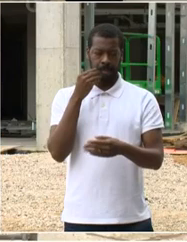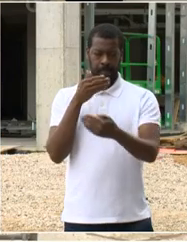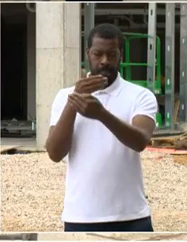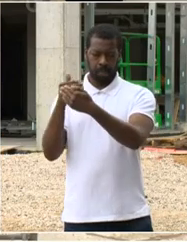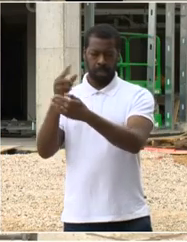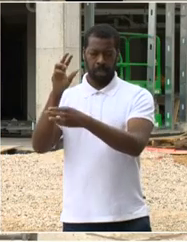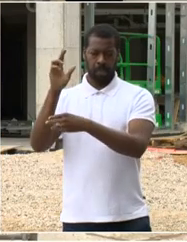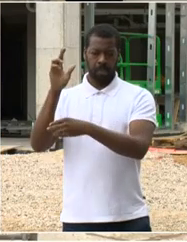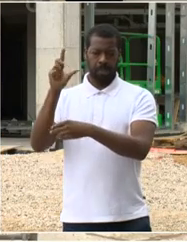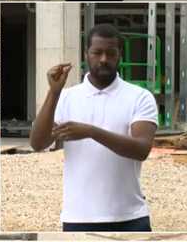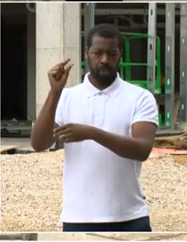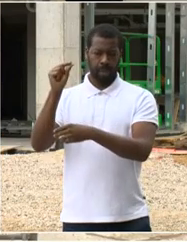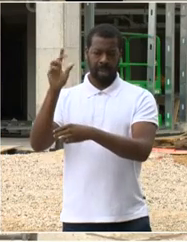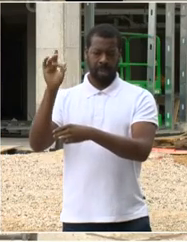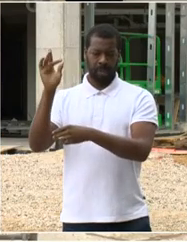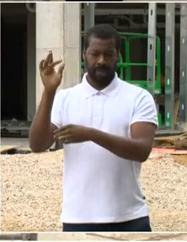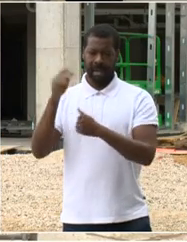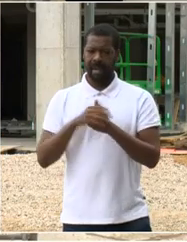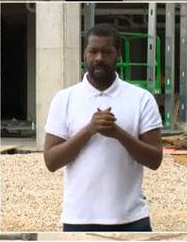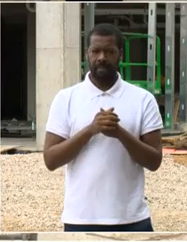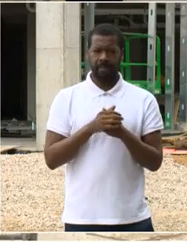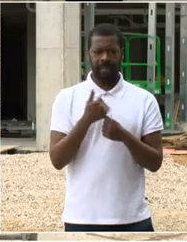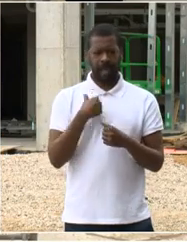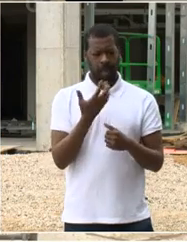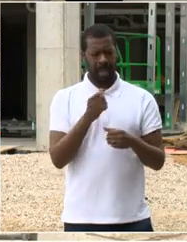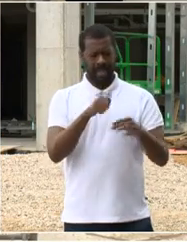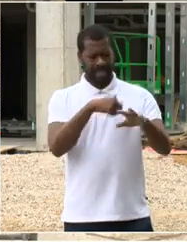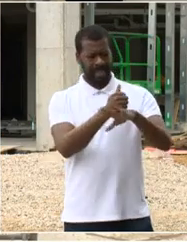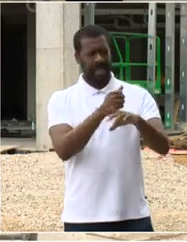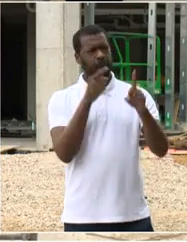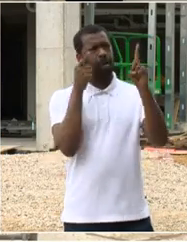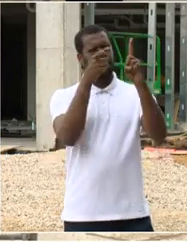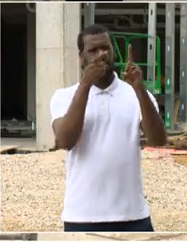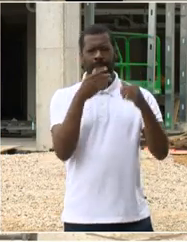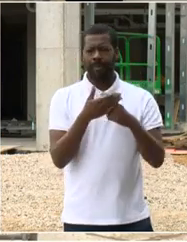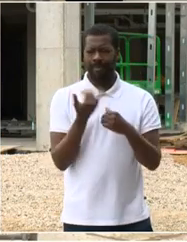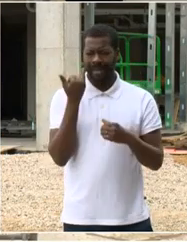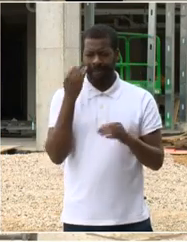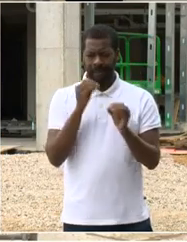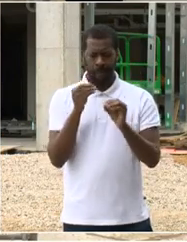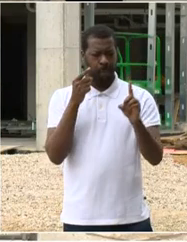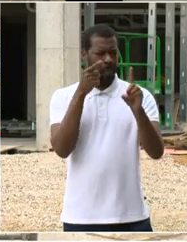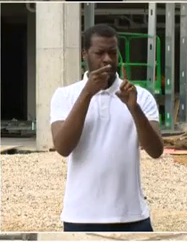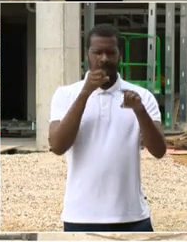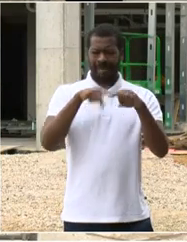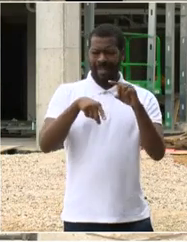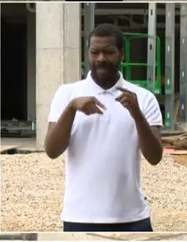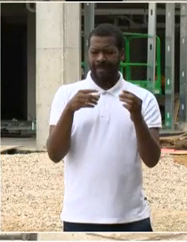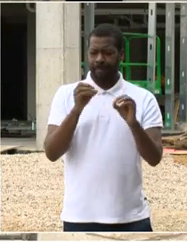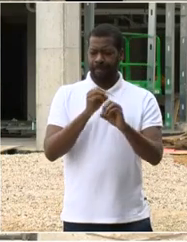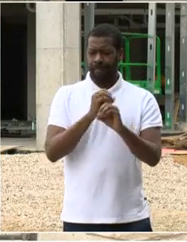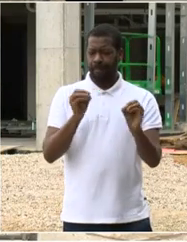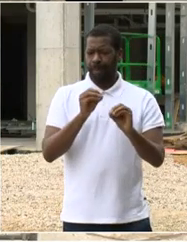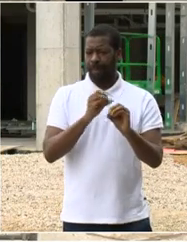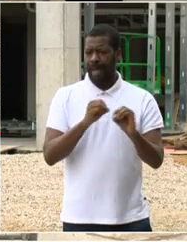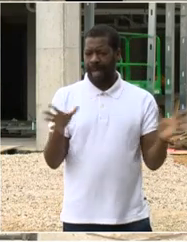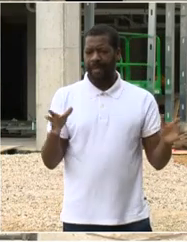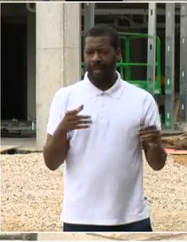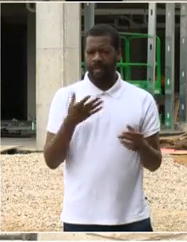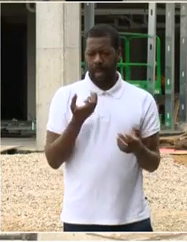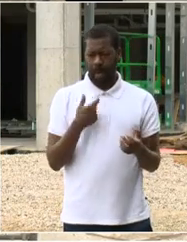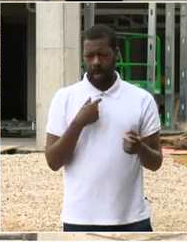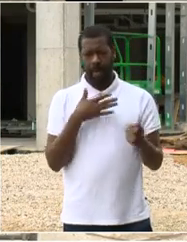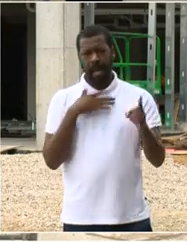I told my team, you got to set a goal. If you don't set a goal, guess what? You won't hit it. And so we set the goal